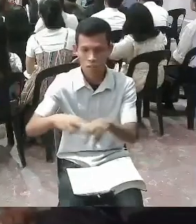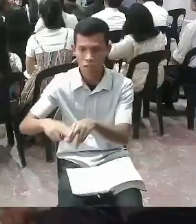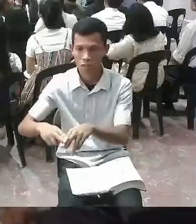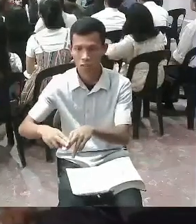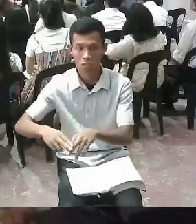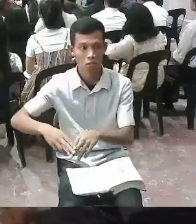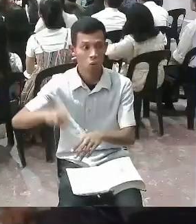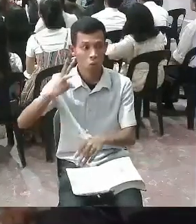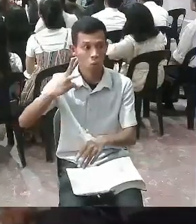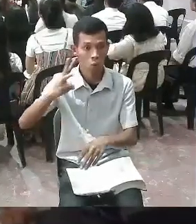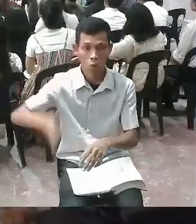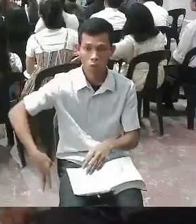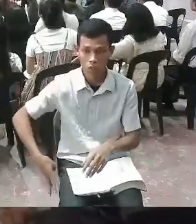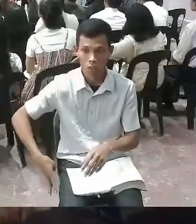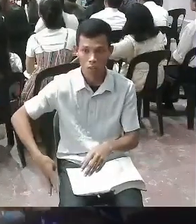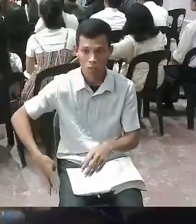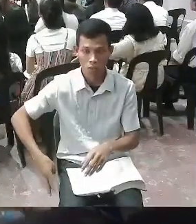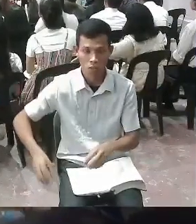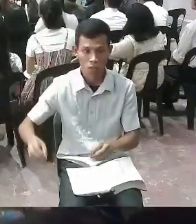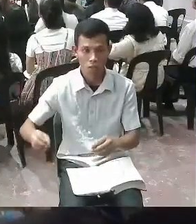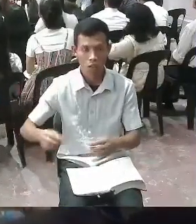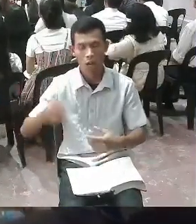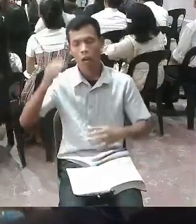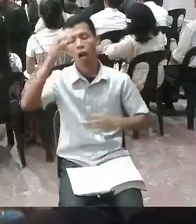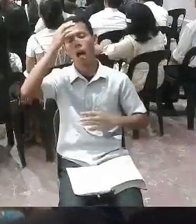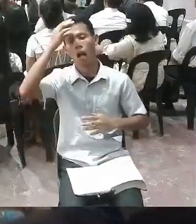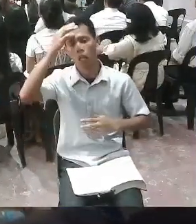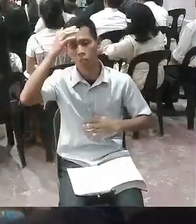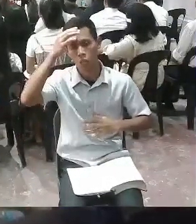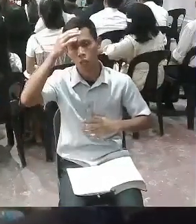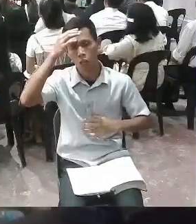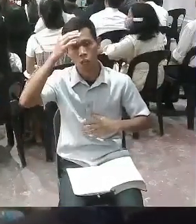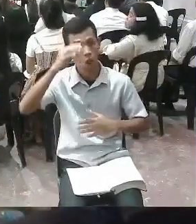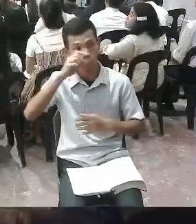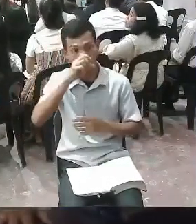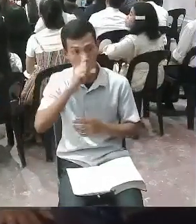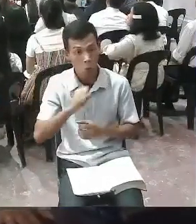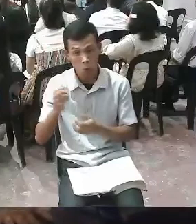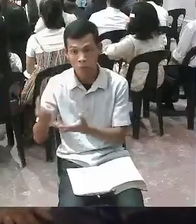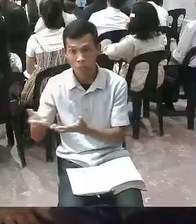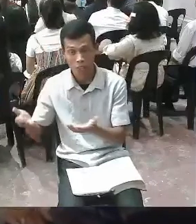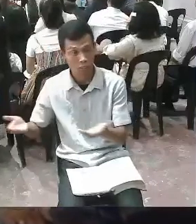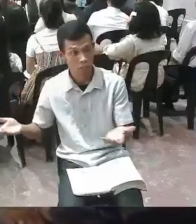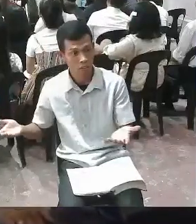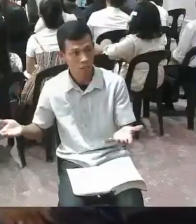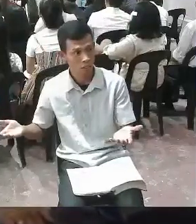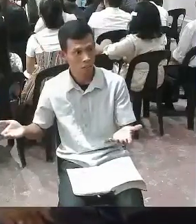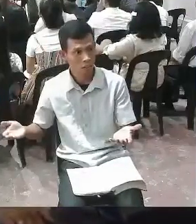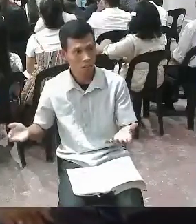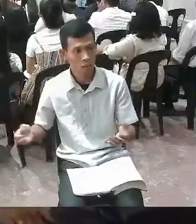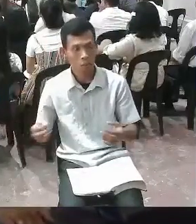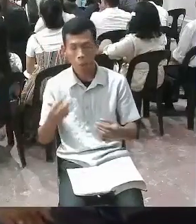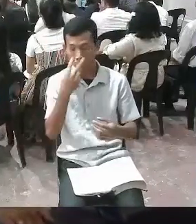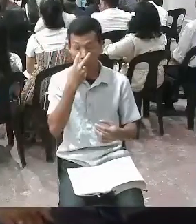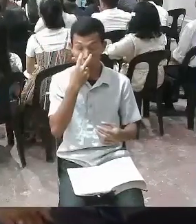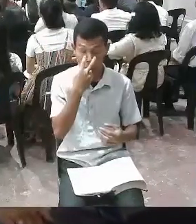widows, cancer, former things, blindness,